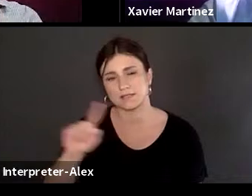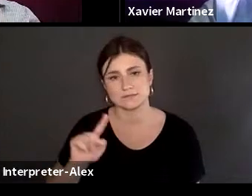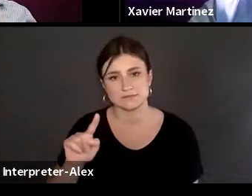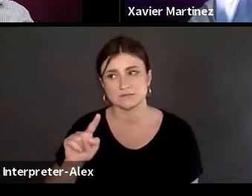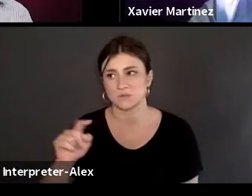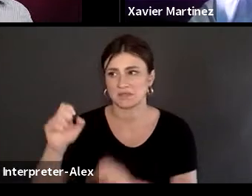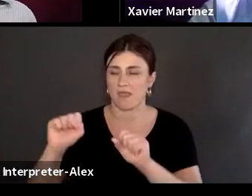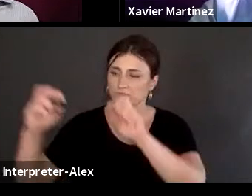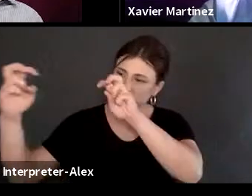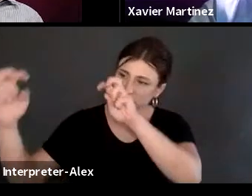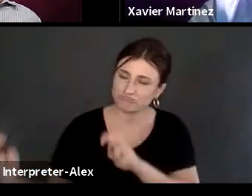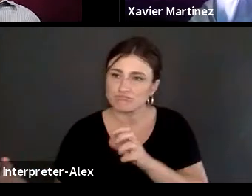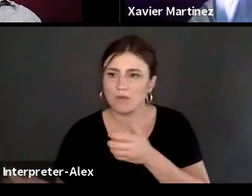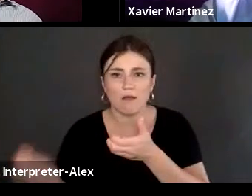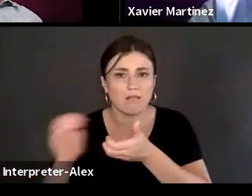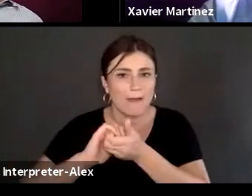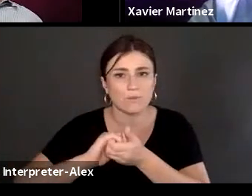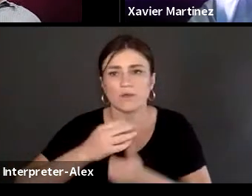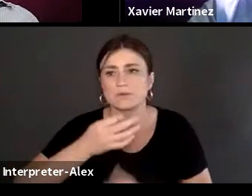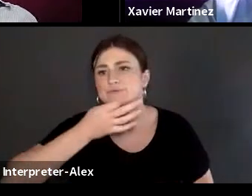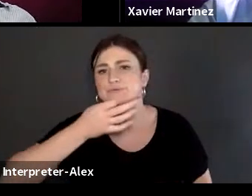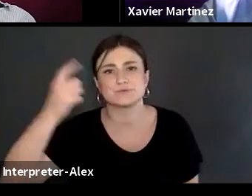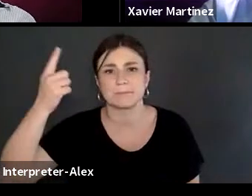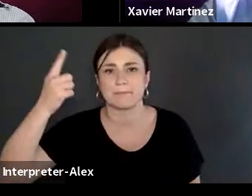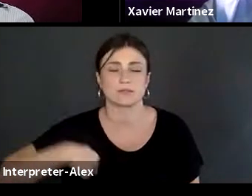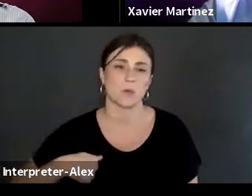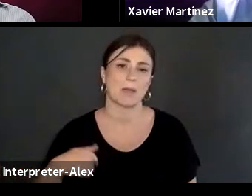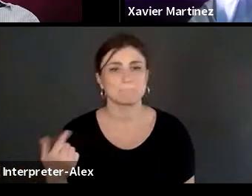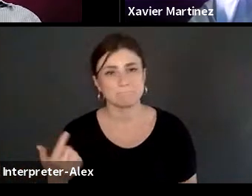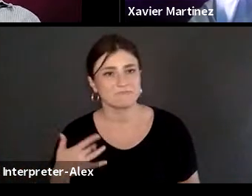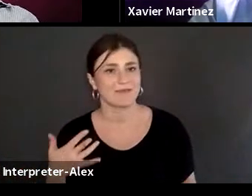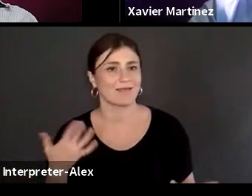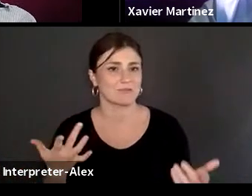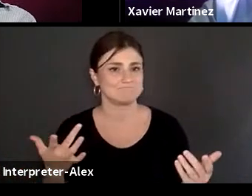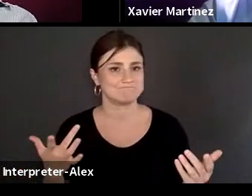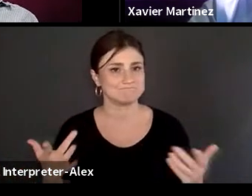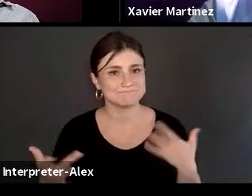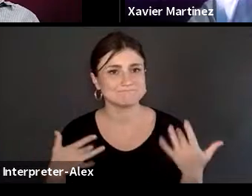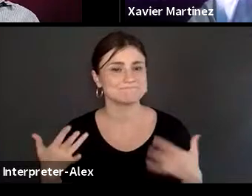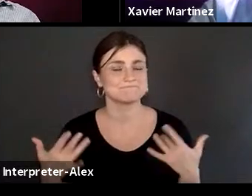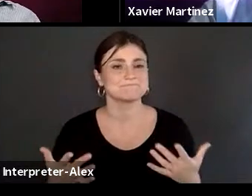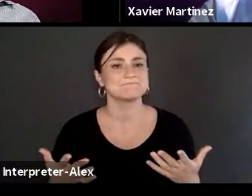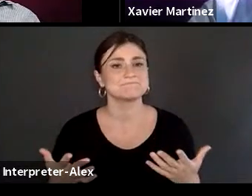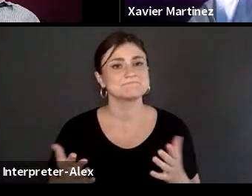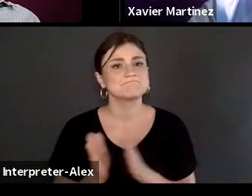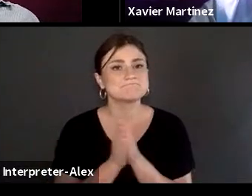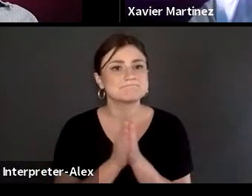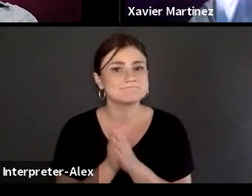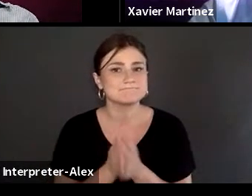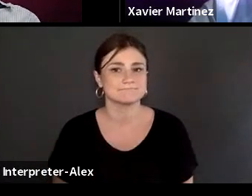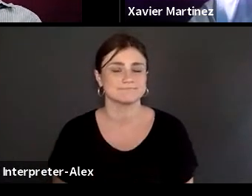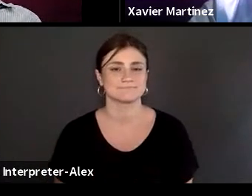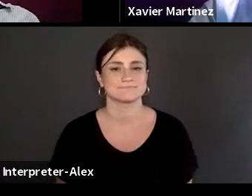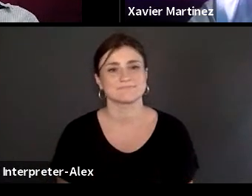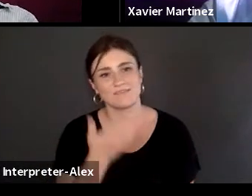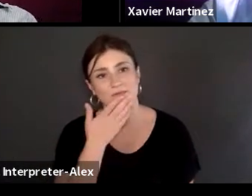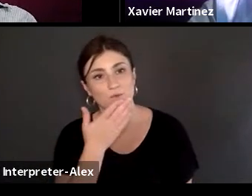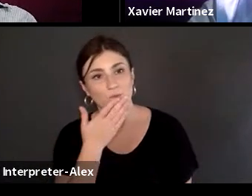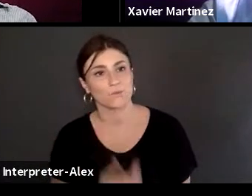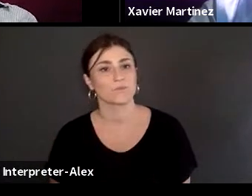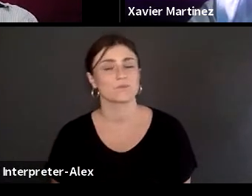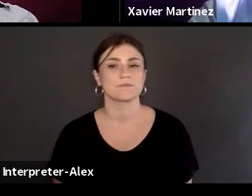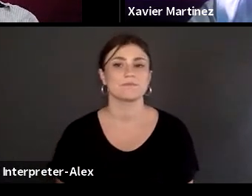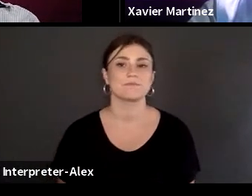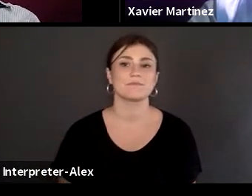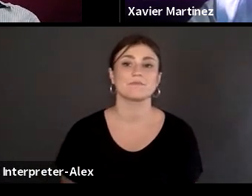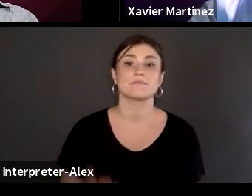have some kind of collaboration with Rio Riba and some kind of meeting. So I definitely appreciate those comments, sir. Thank you. Thank